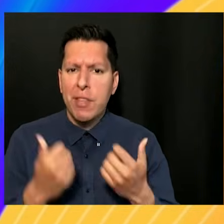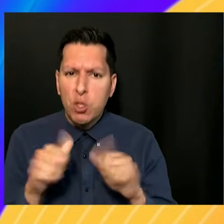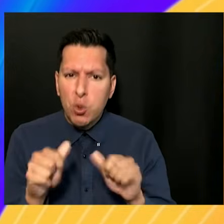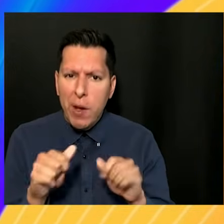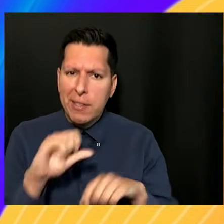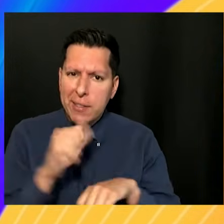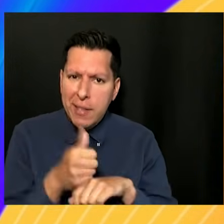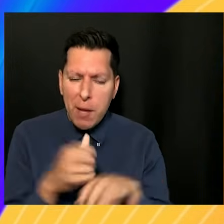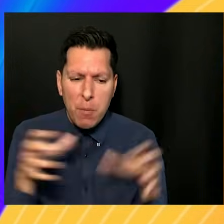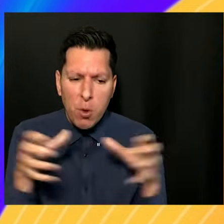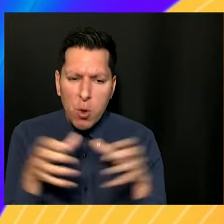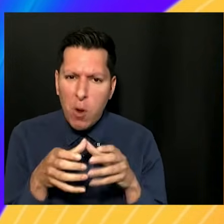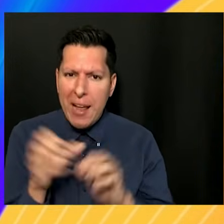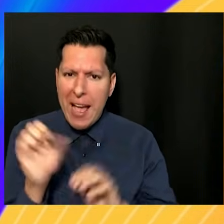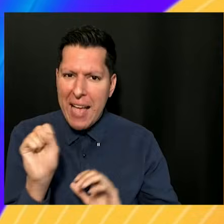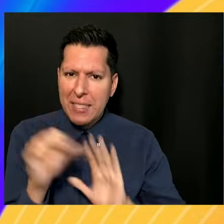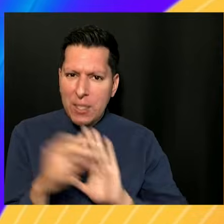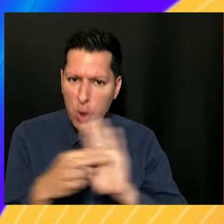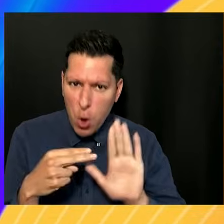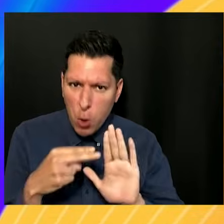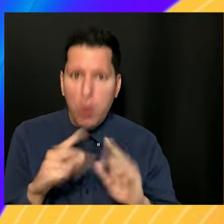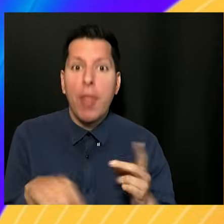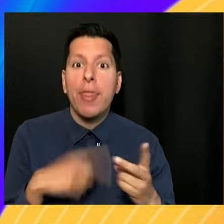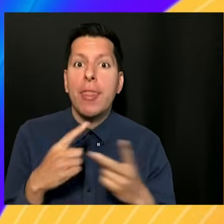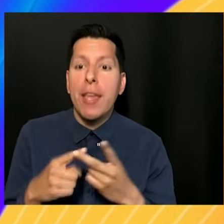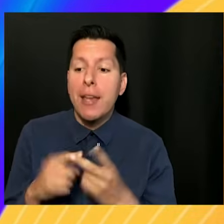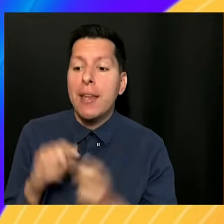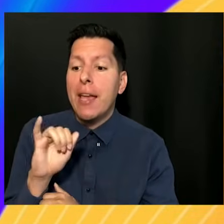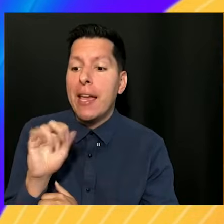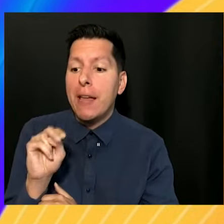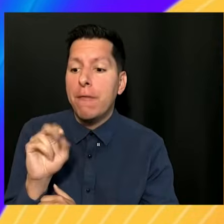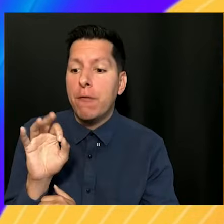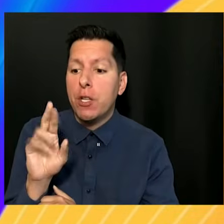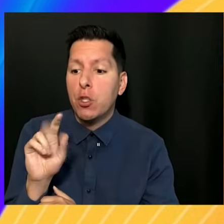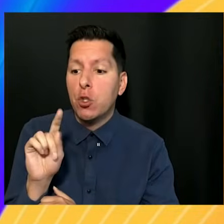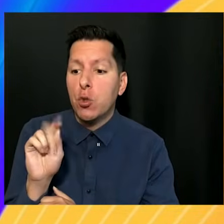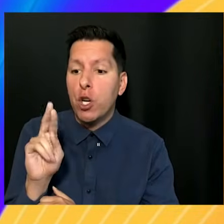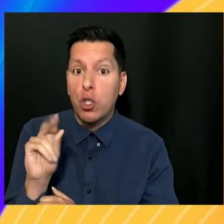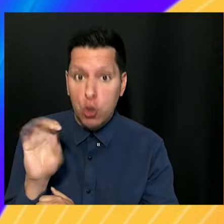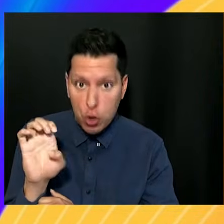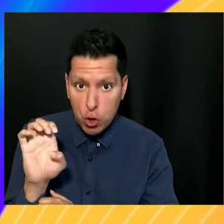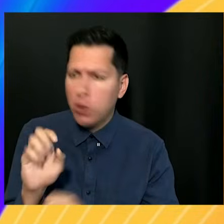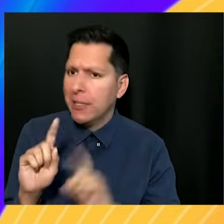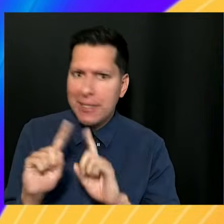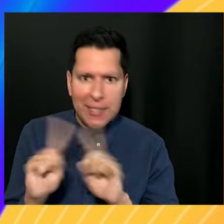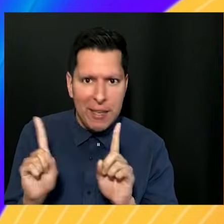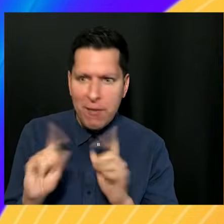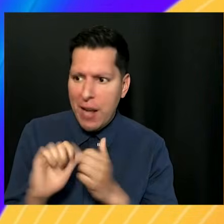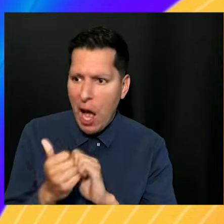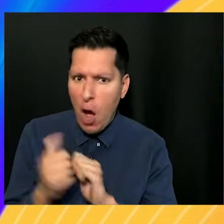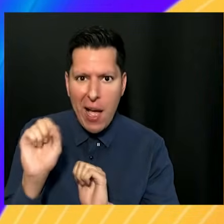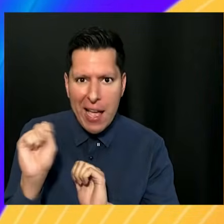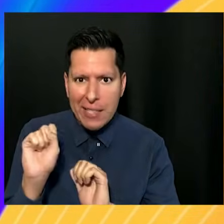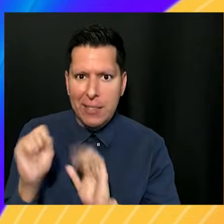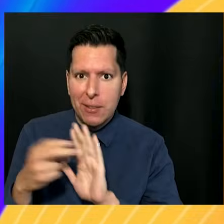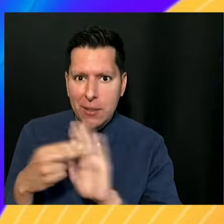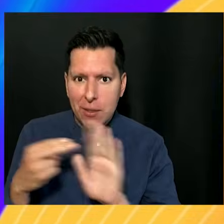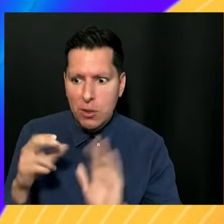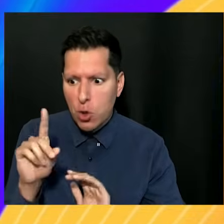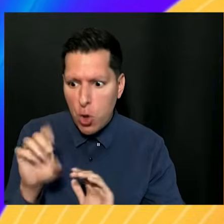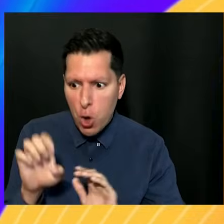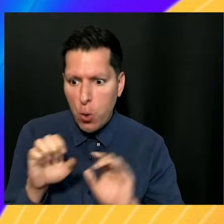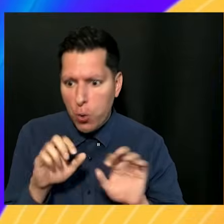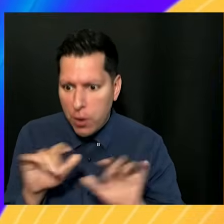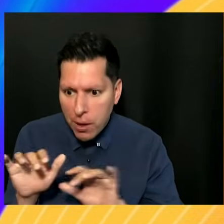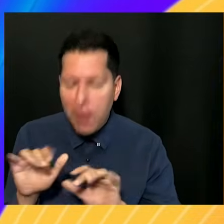Yeah. Then we went to infrastructure as code. So now you can treat how you configure your services as code. And now we're looking at security